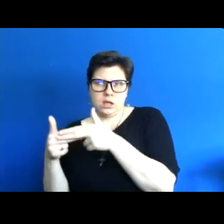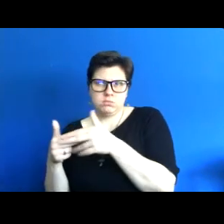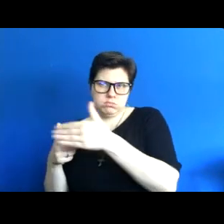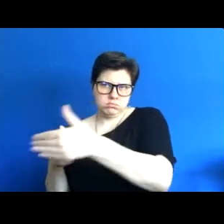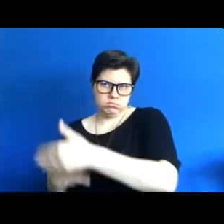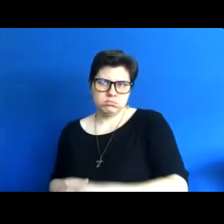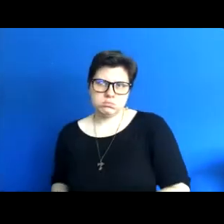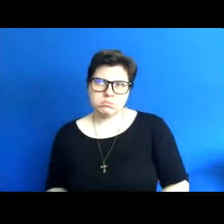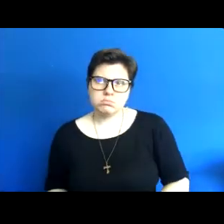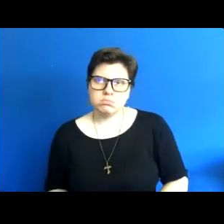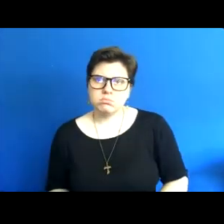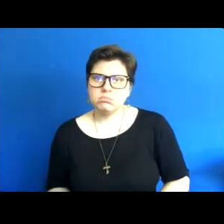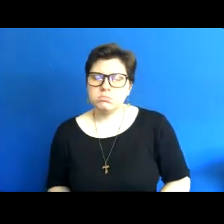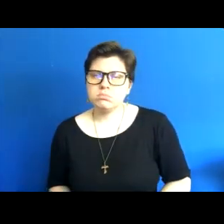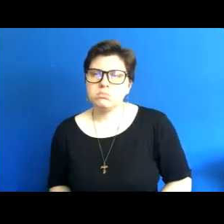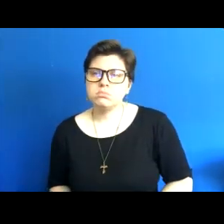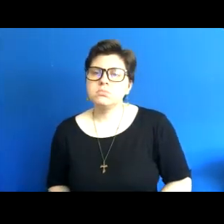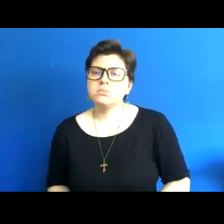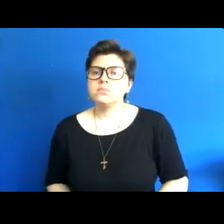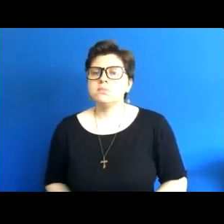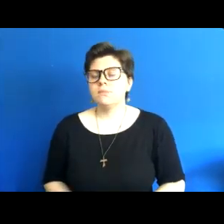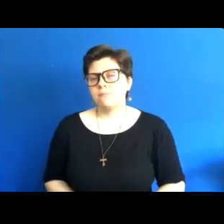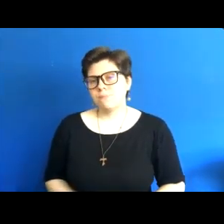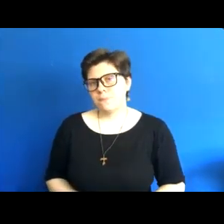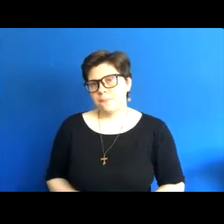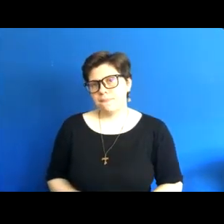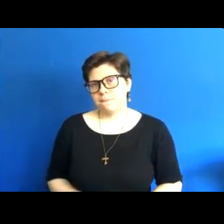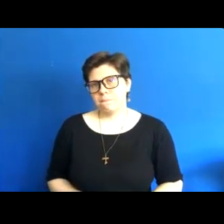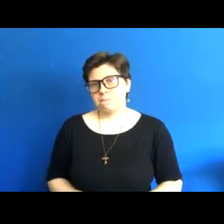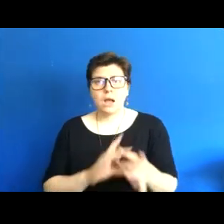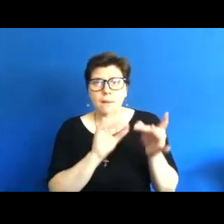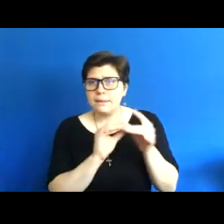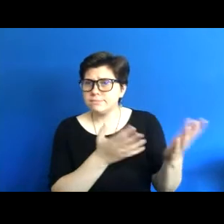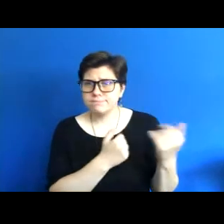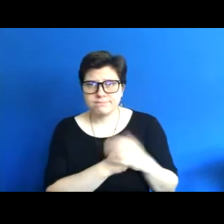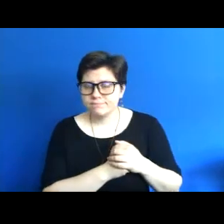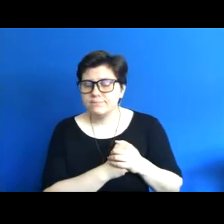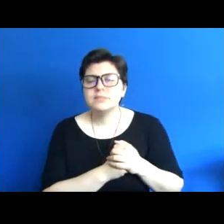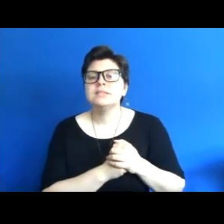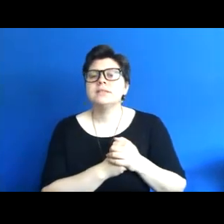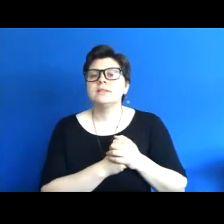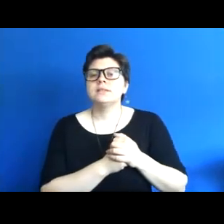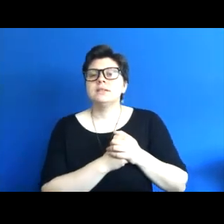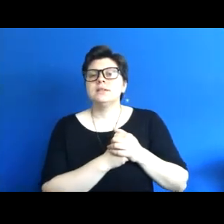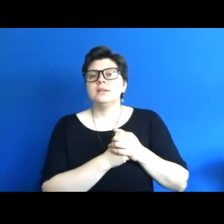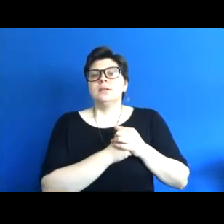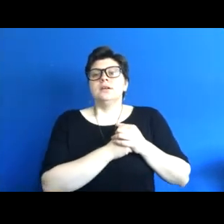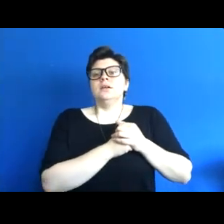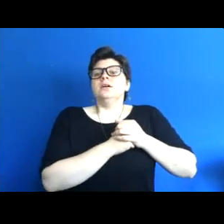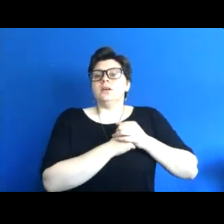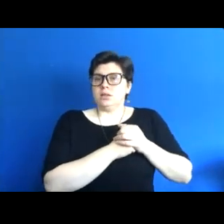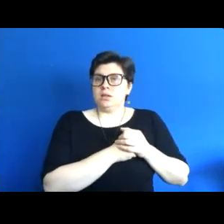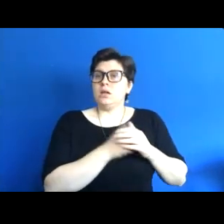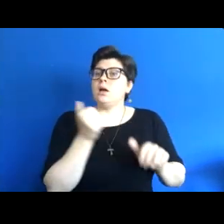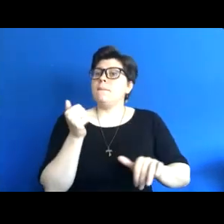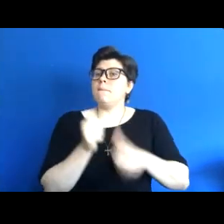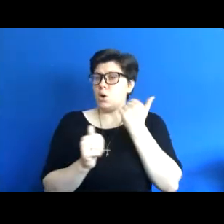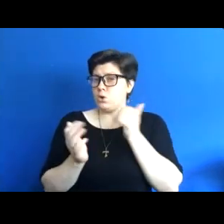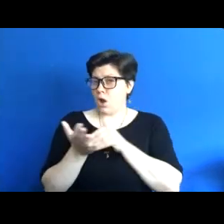and continue with their questions and comments. So most often I would